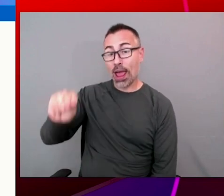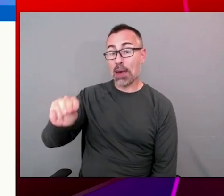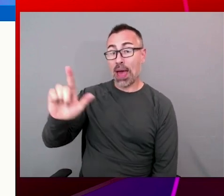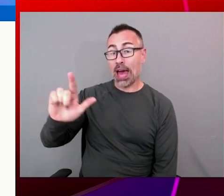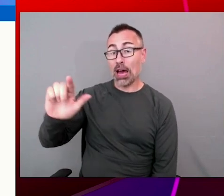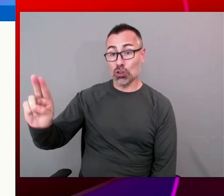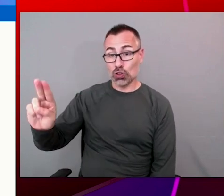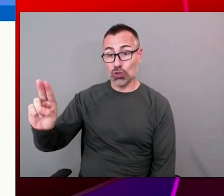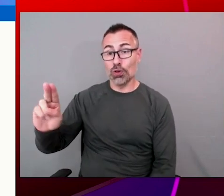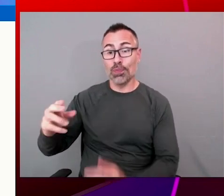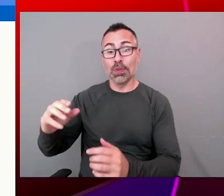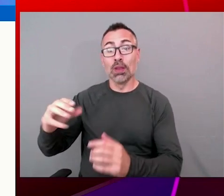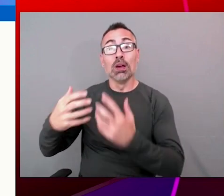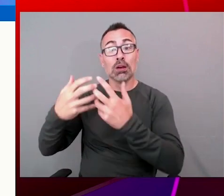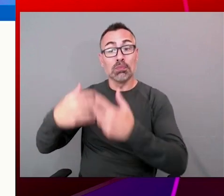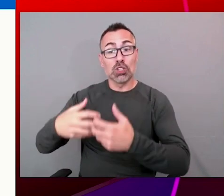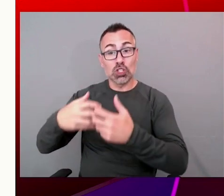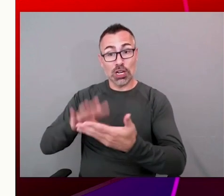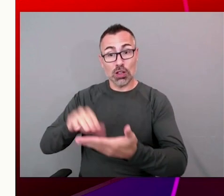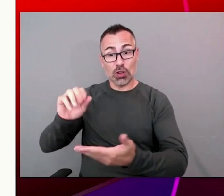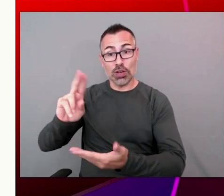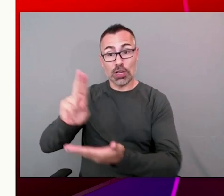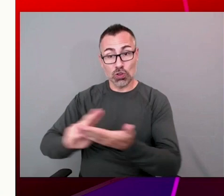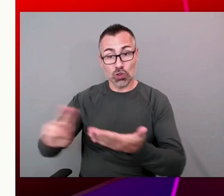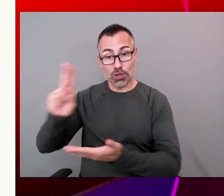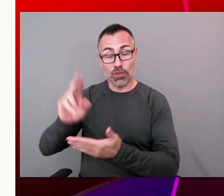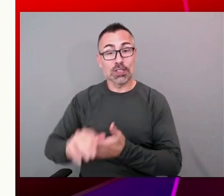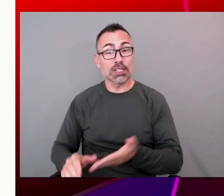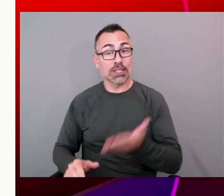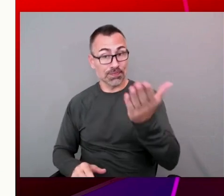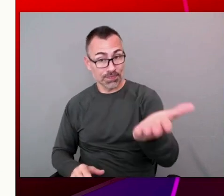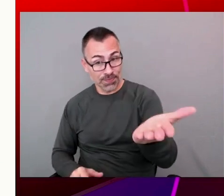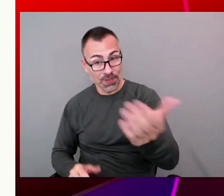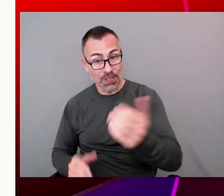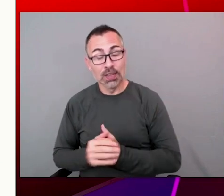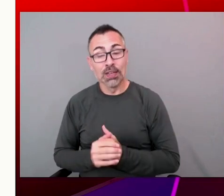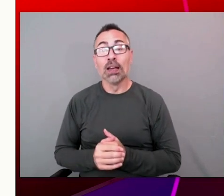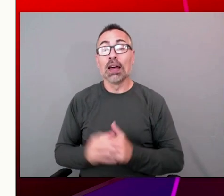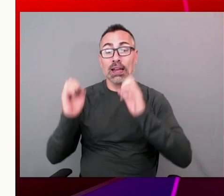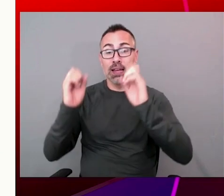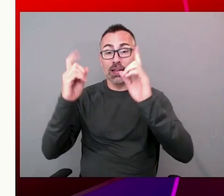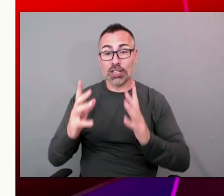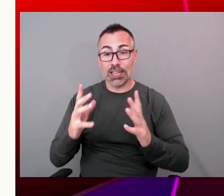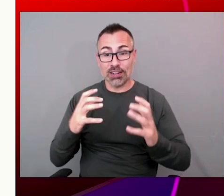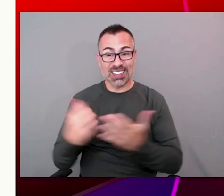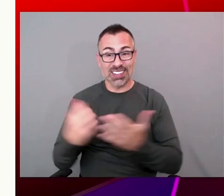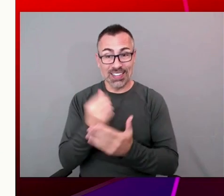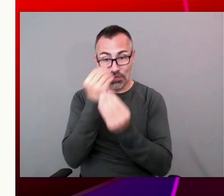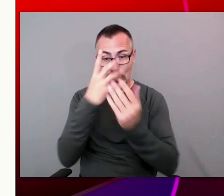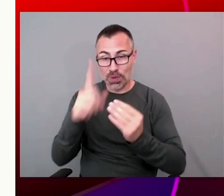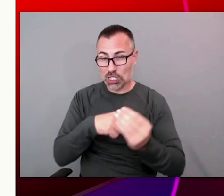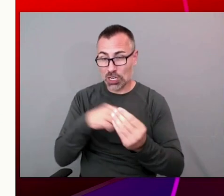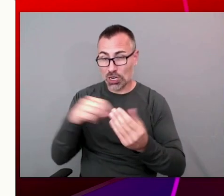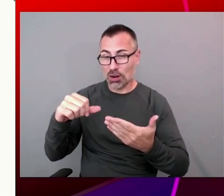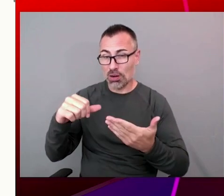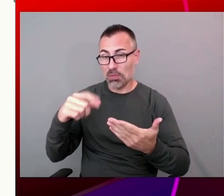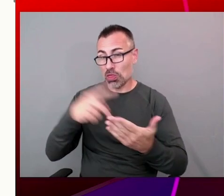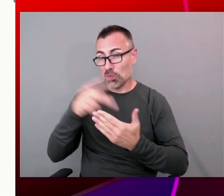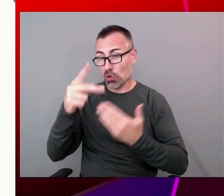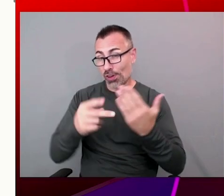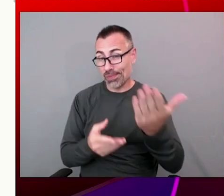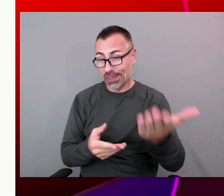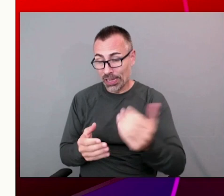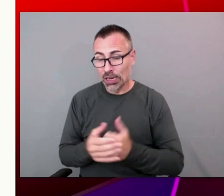page, and educators can get information about the program on this page, along with benefits of the program. And we have